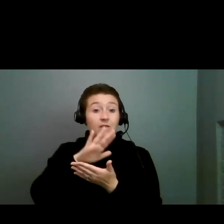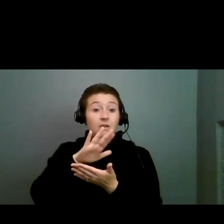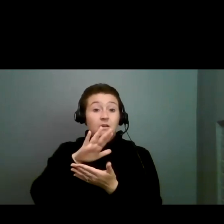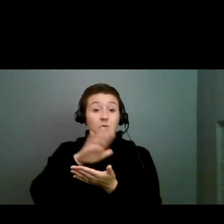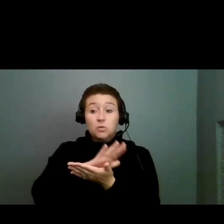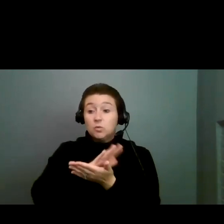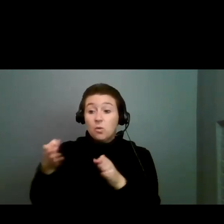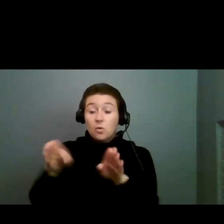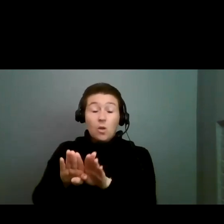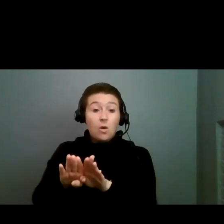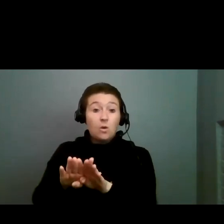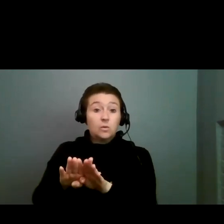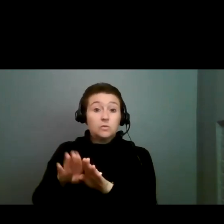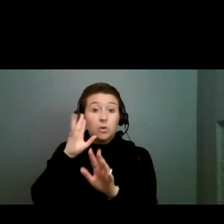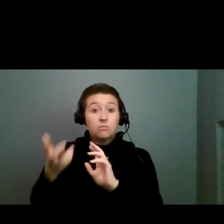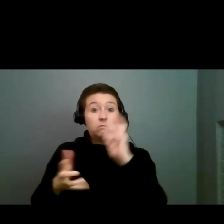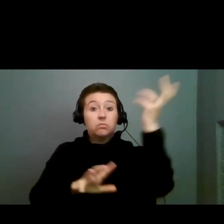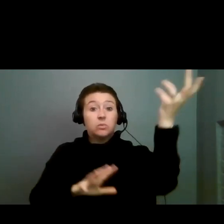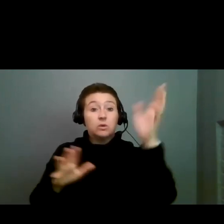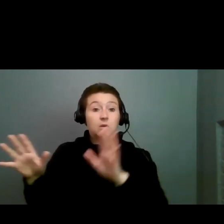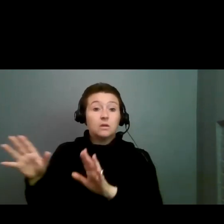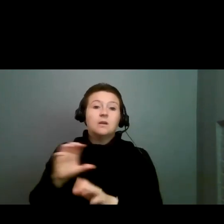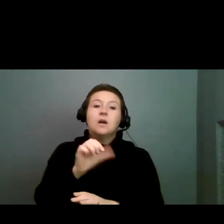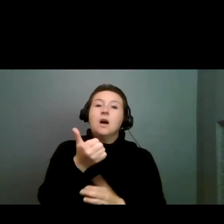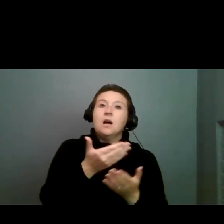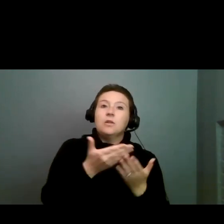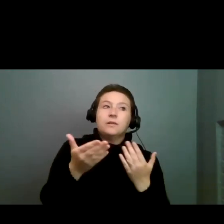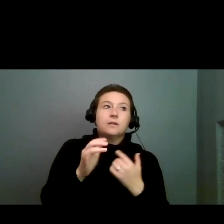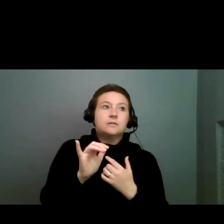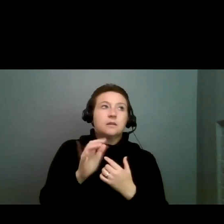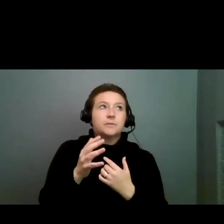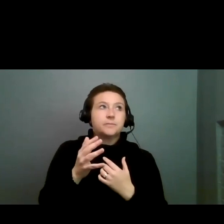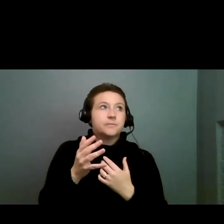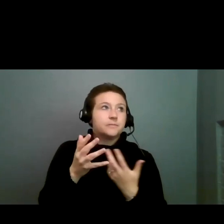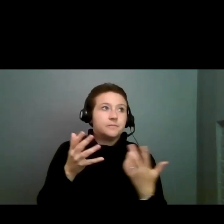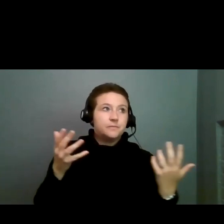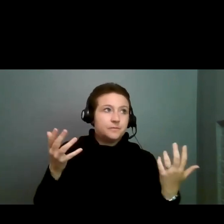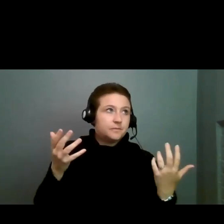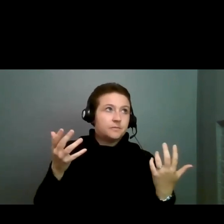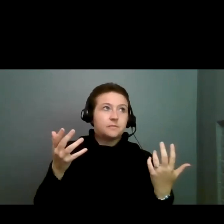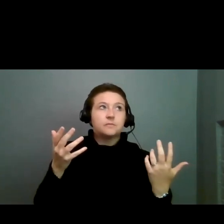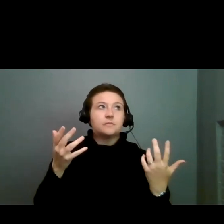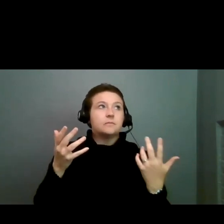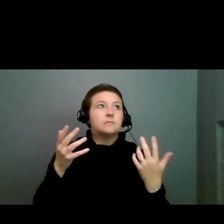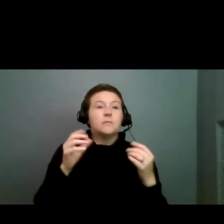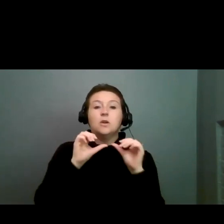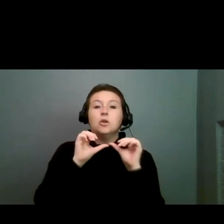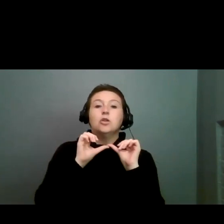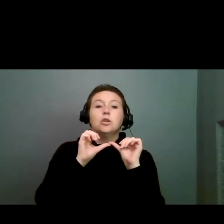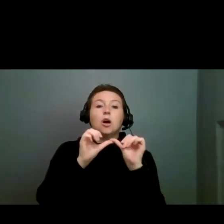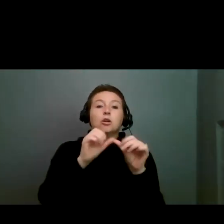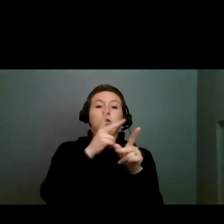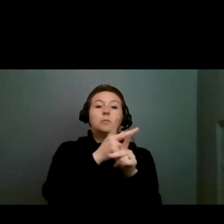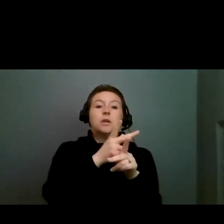are profound. Other things like liberalization of access to long-term care facilities by